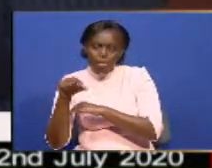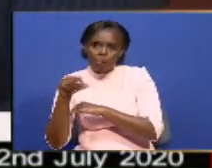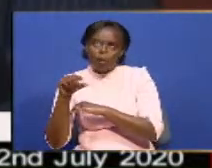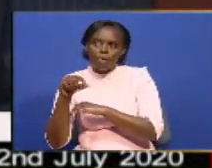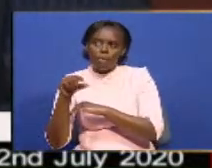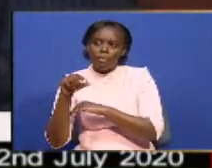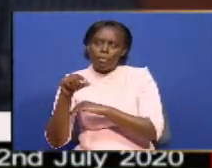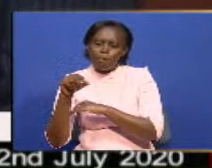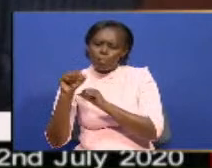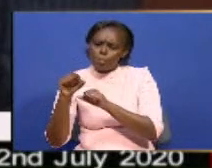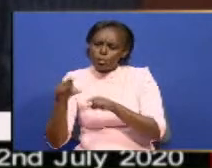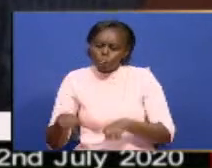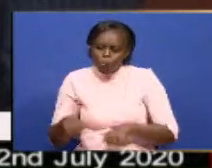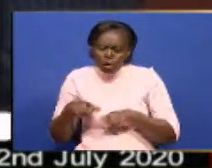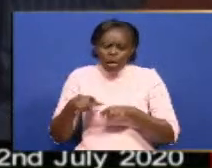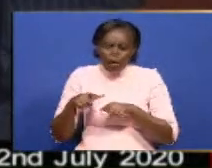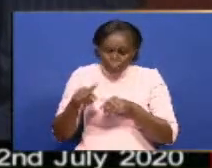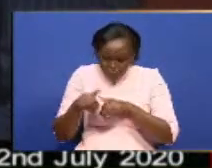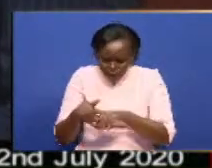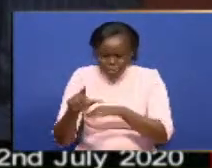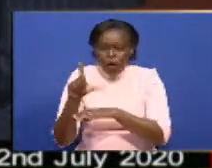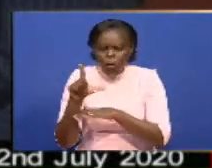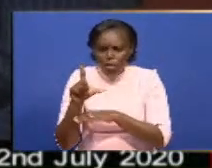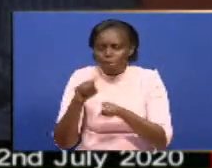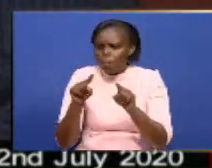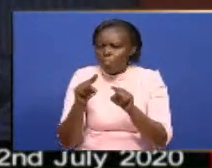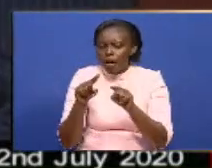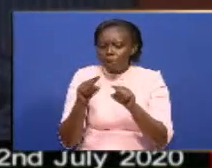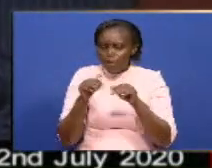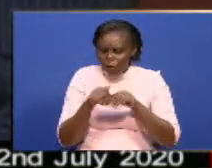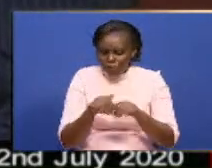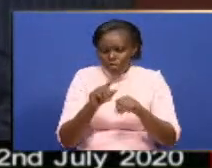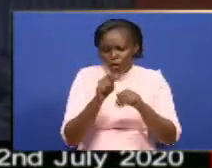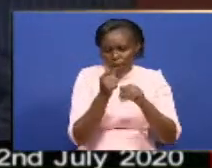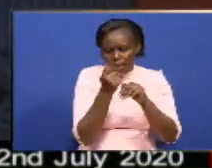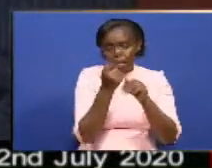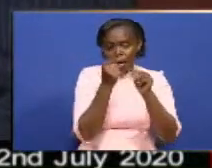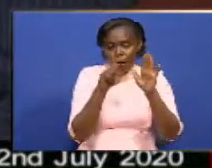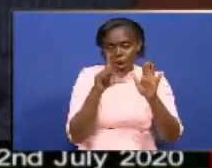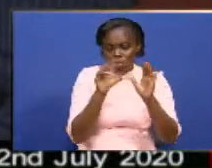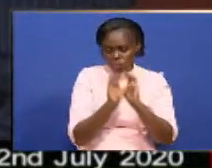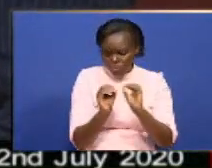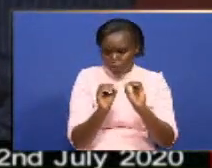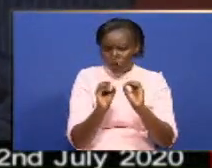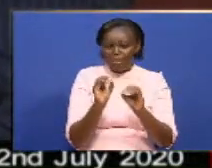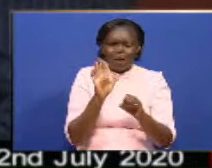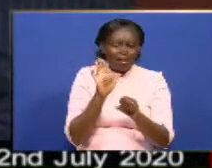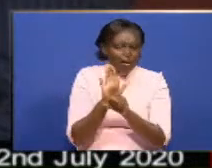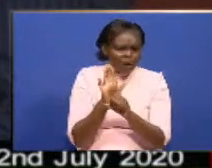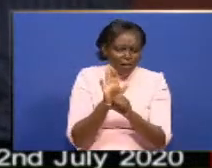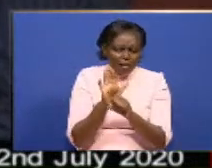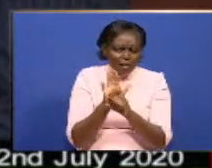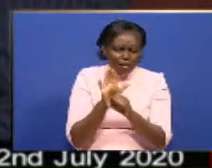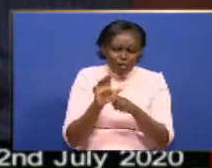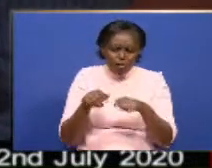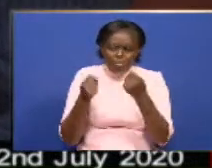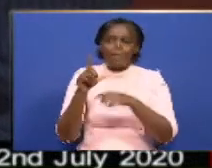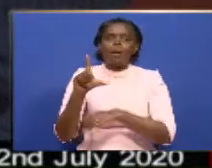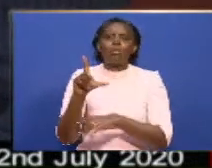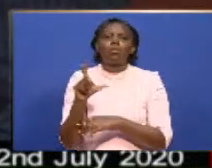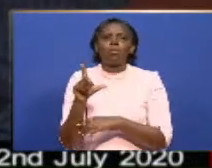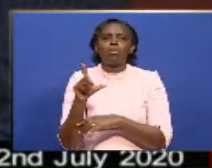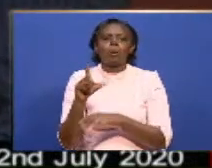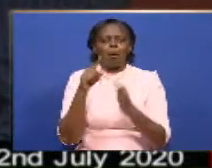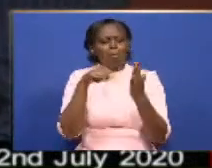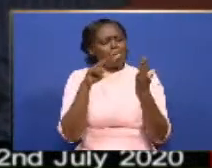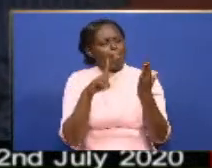of live within their laws, but they don't adhere to the Kenyan laws, though there is a lot of law breaking. And when I looked at this